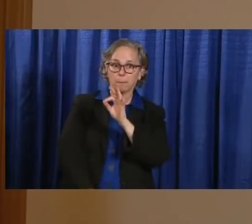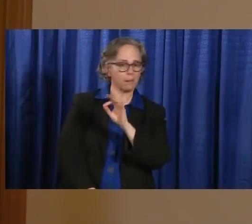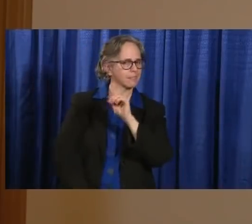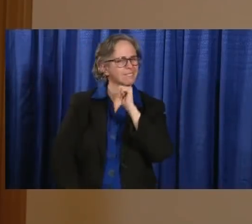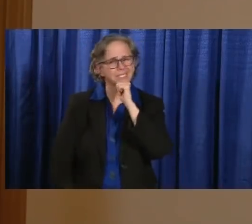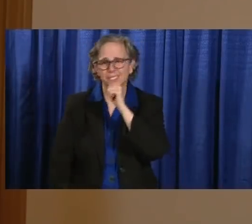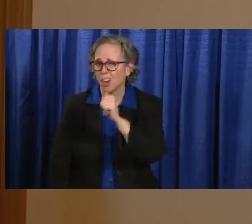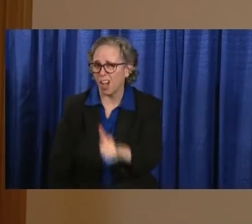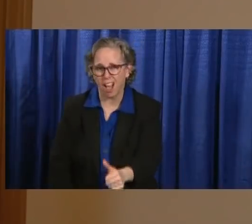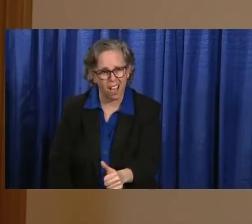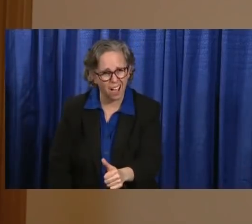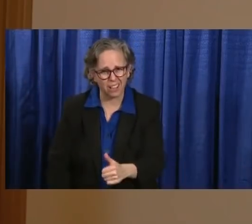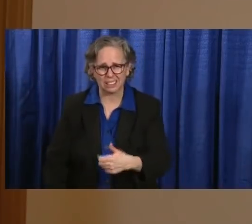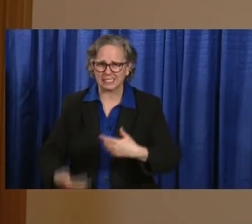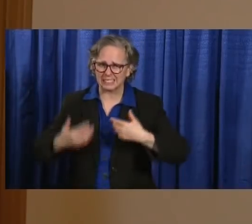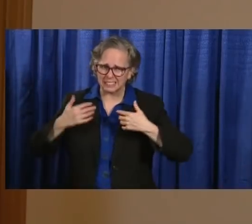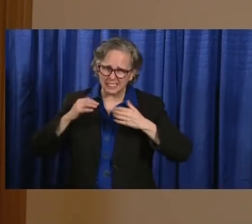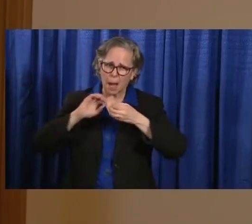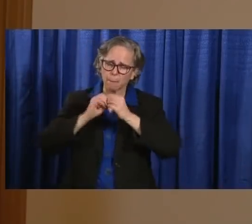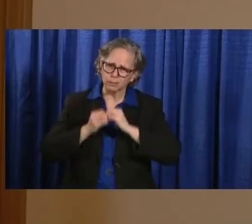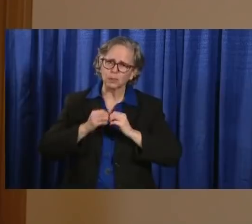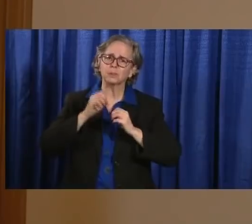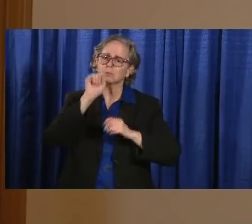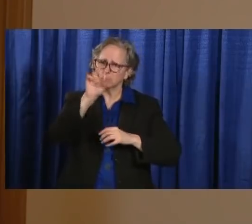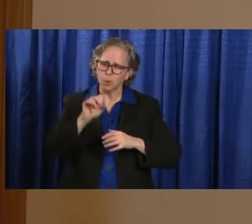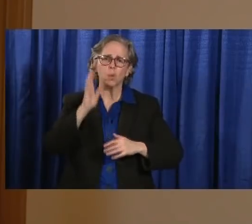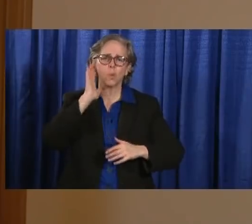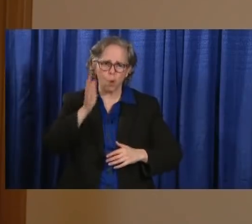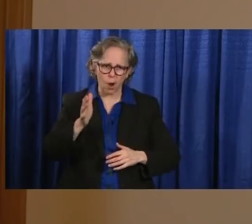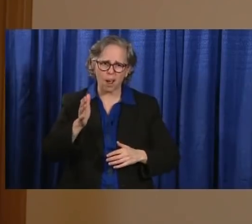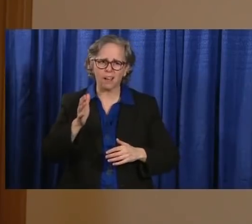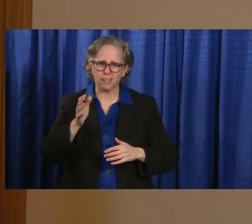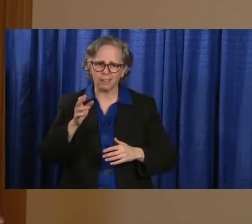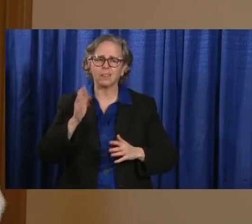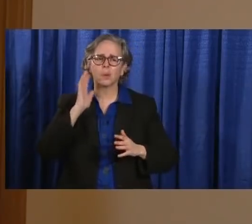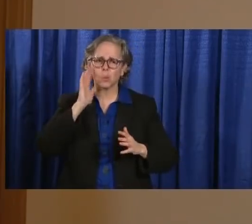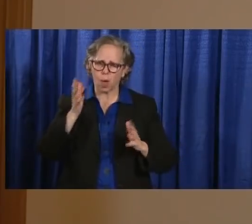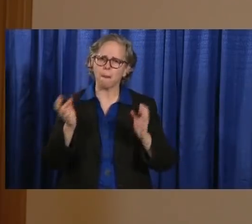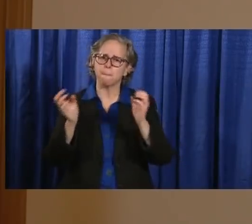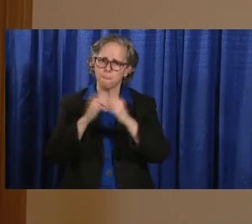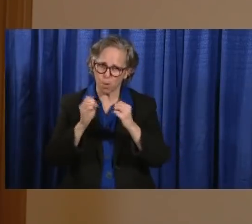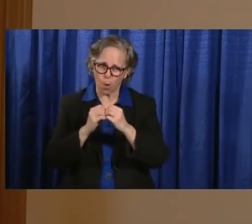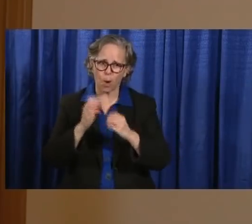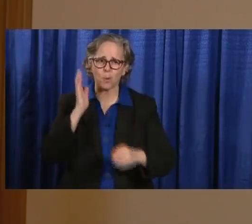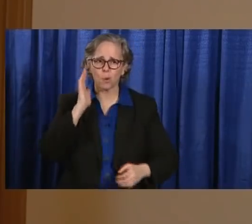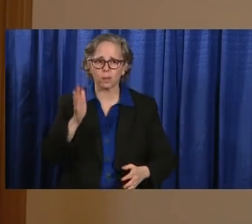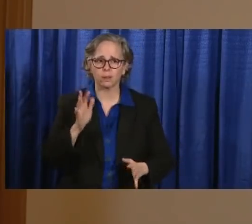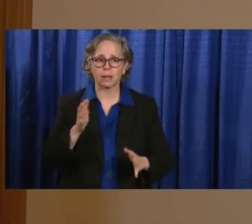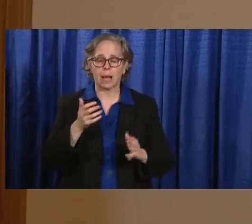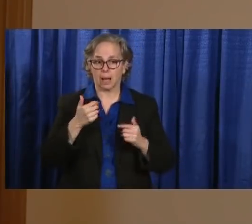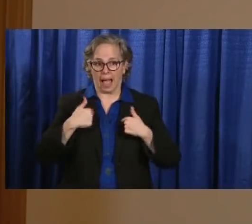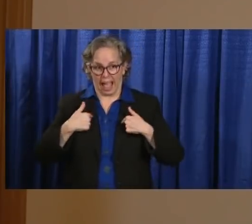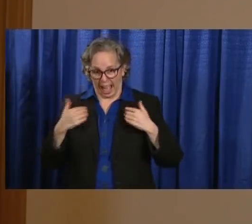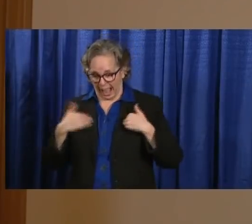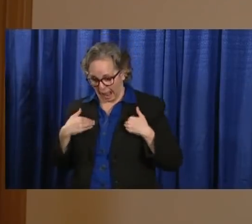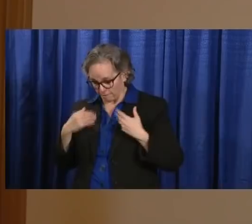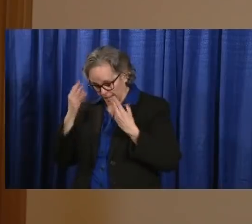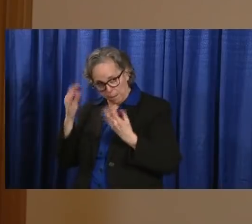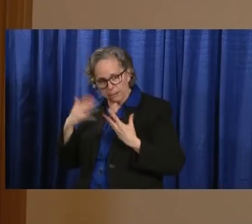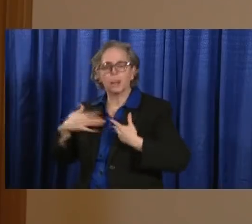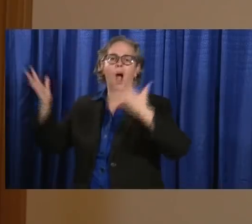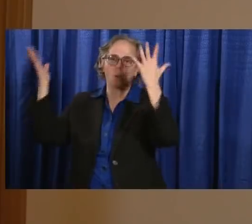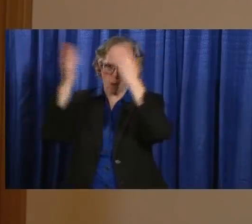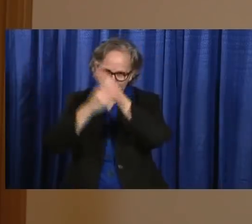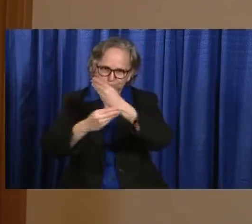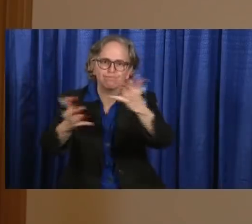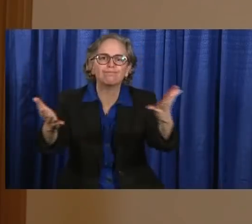coming out next week. I'll just give you a short little list of things to come, and there'll be more. And anything I have, I'm going to make it publicly available. But we